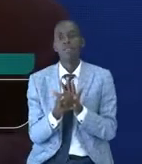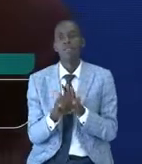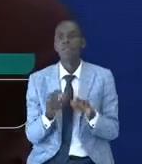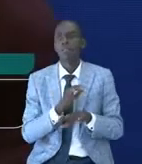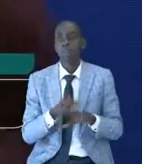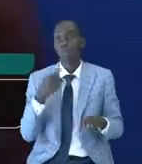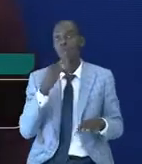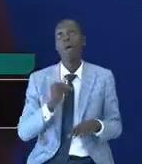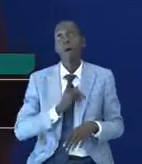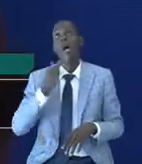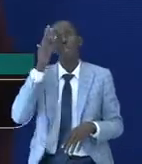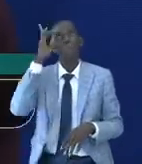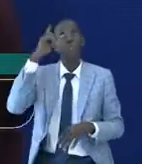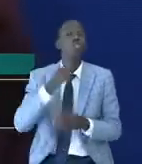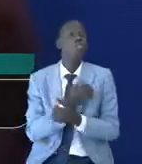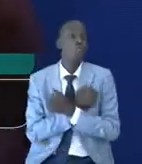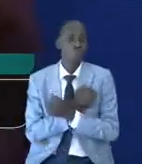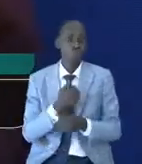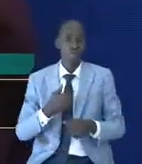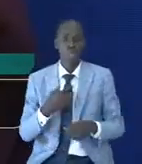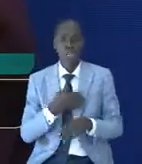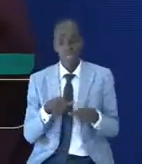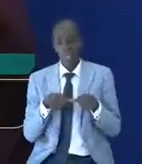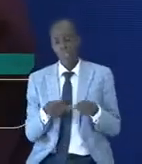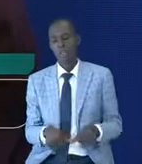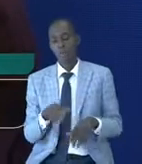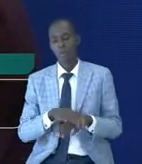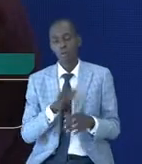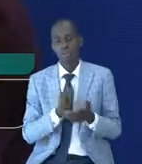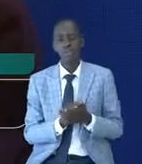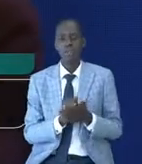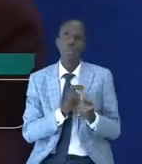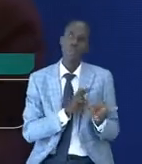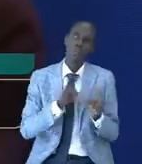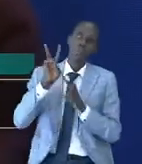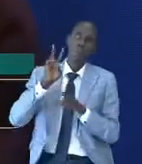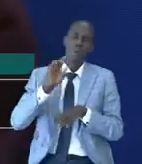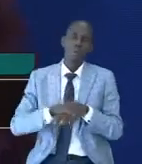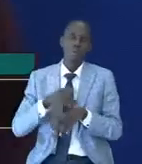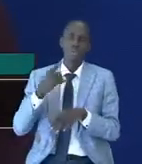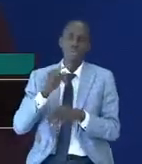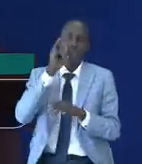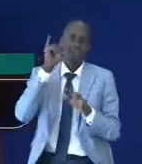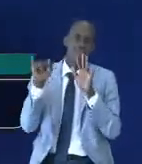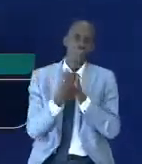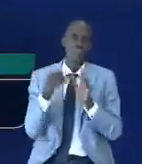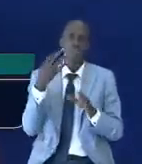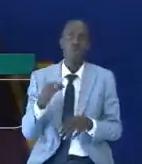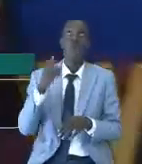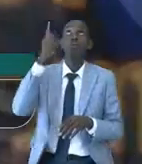he loves me. Stay on that. And look at that mark. The mark of the Lord, he